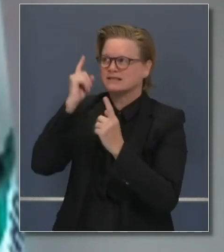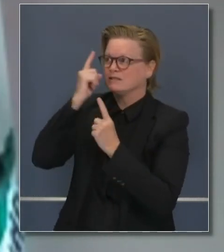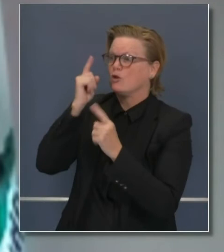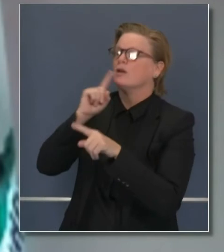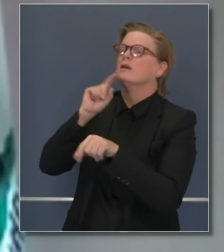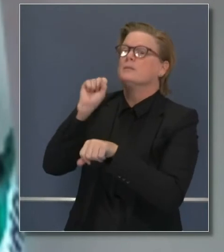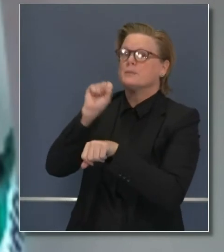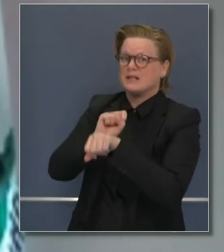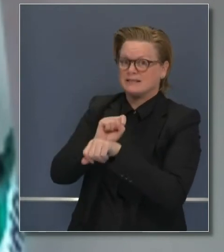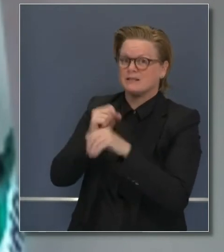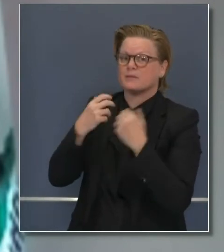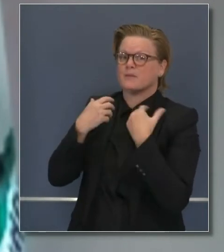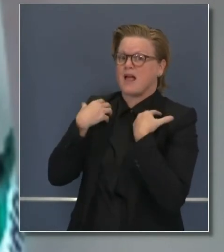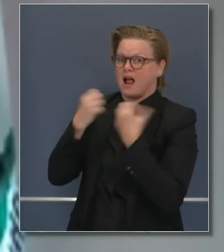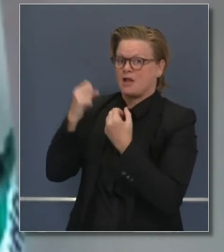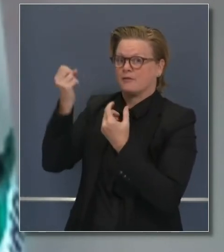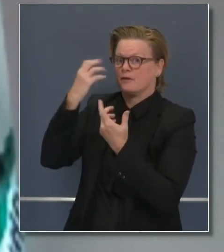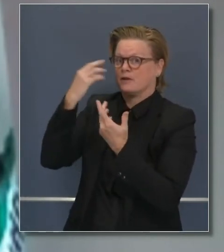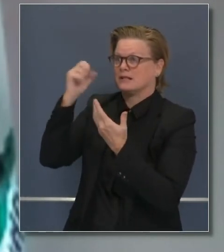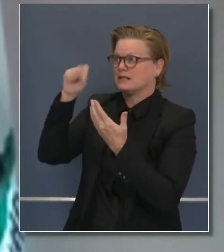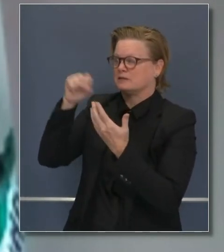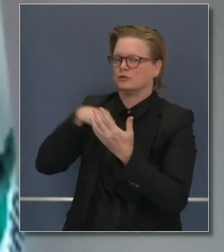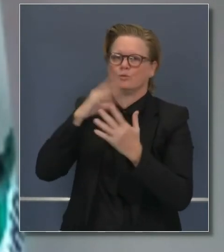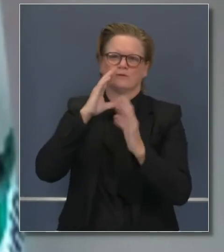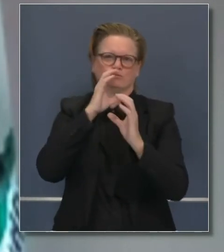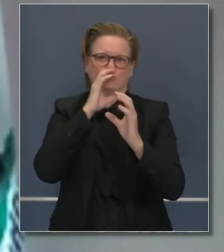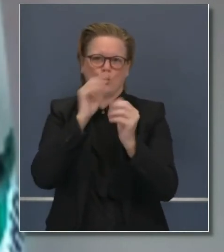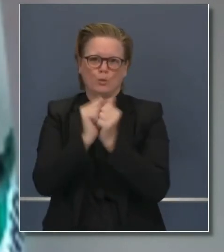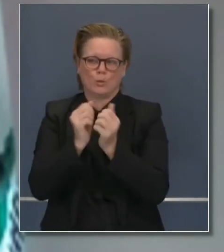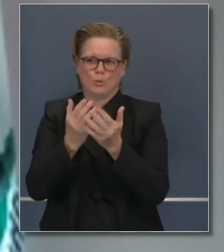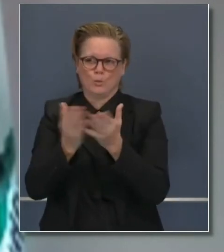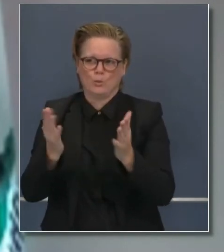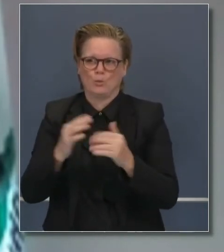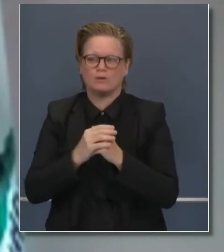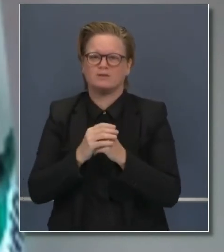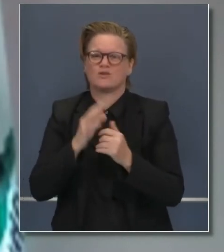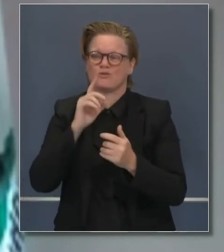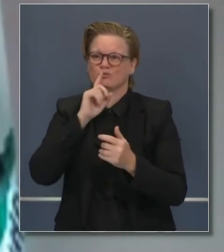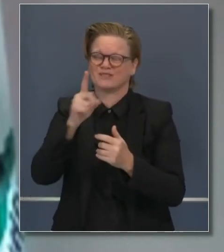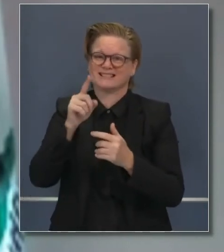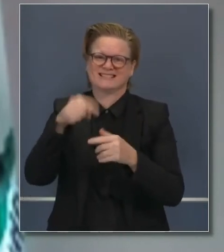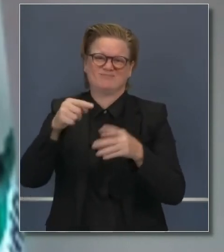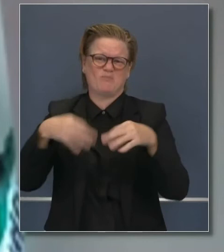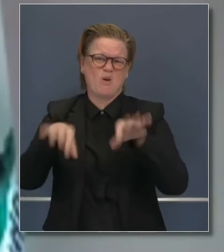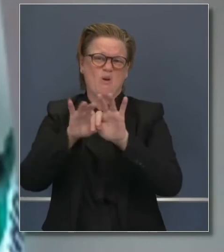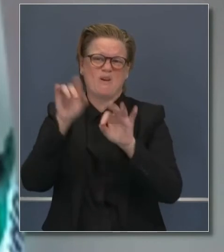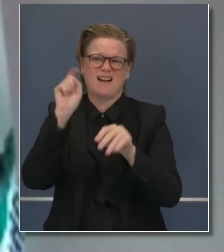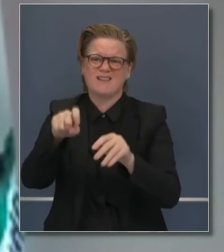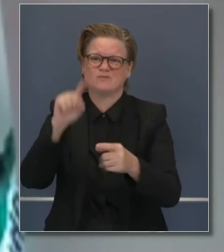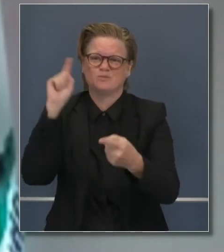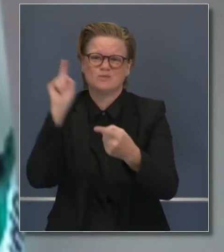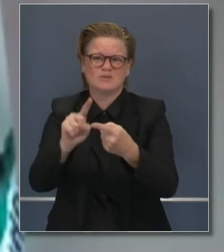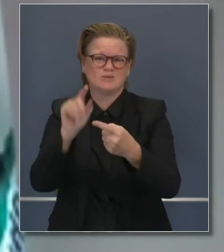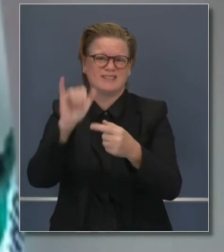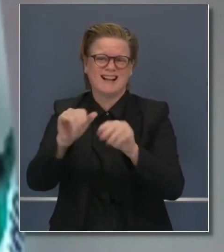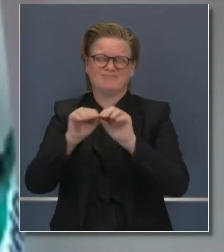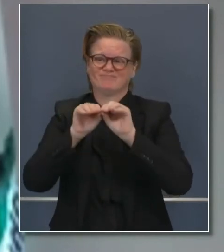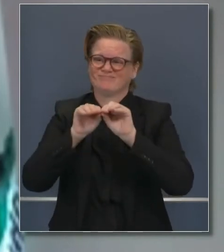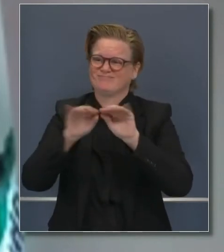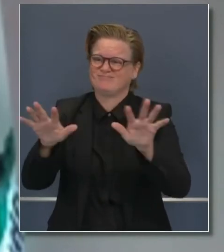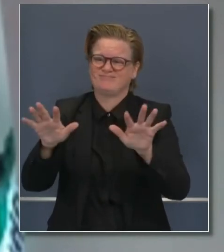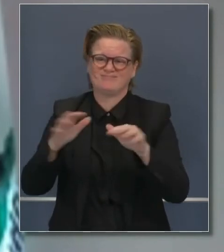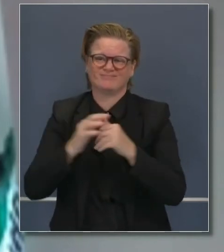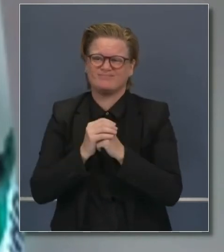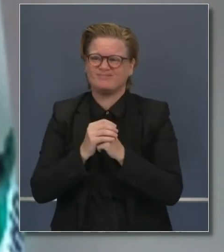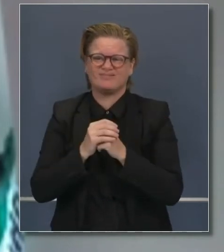tool that helps us reduce transmission. And by shortening it, we hope to increase compliance and make sure that we do